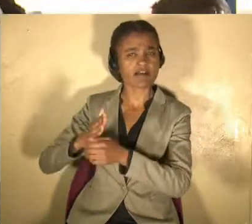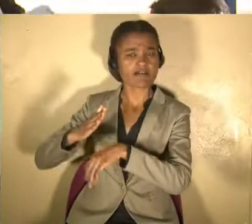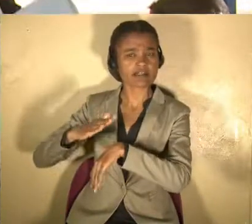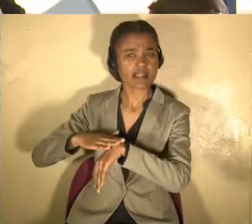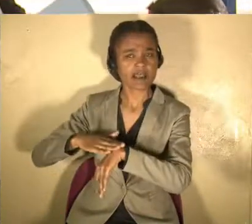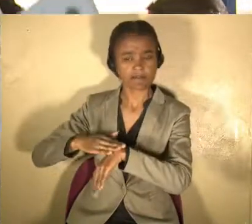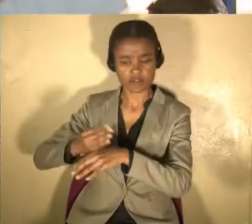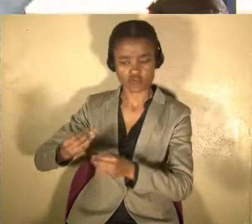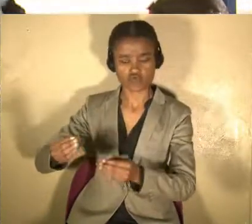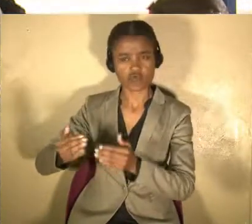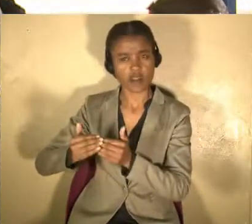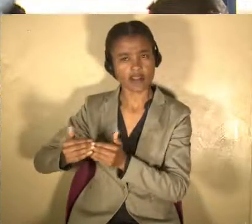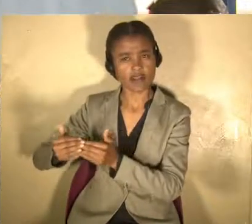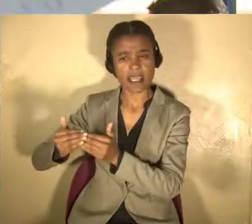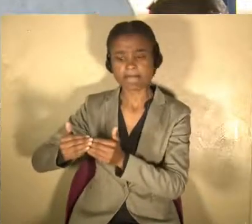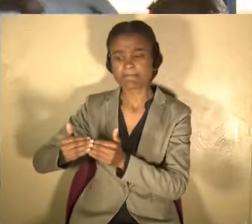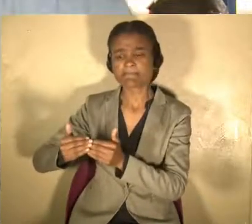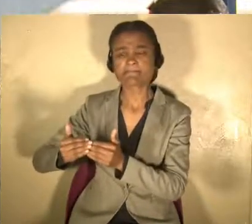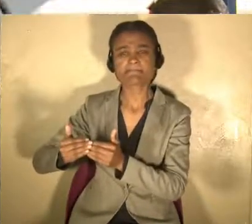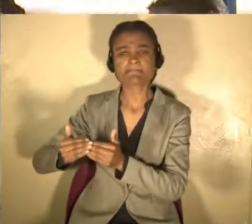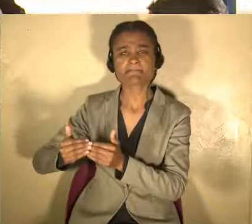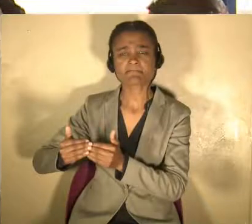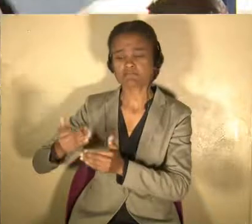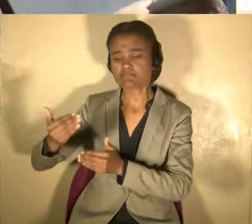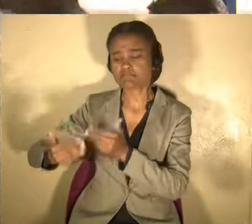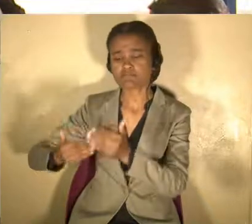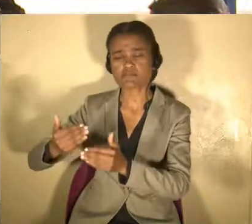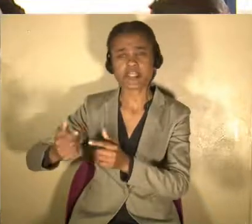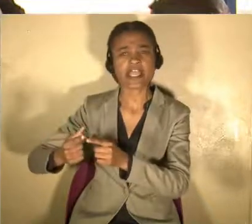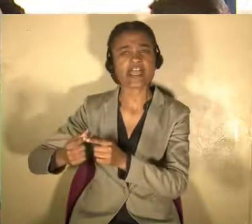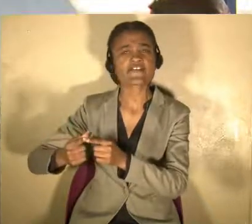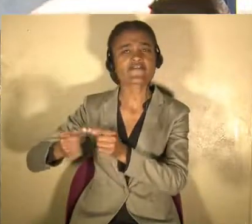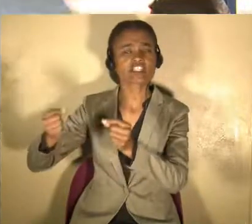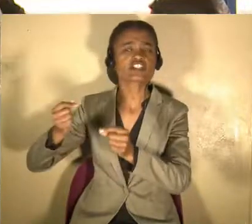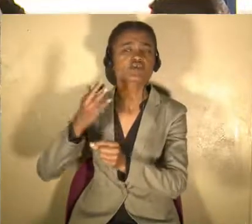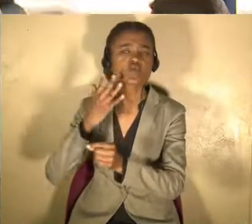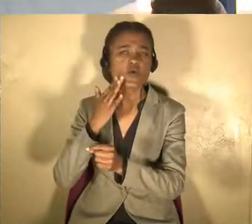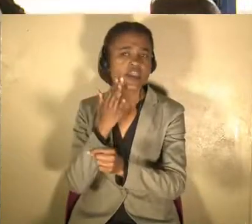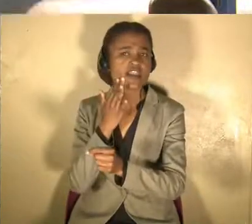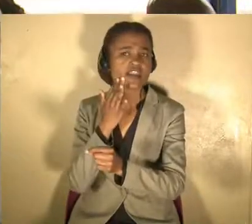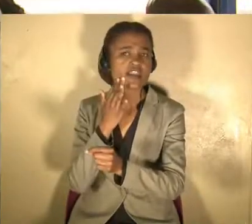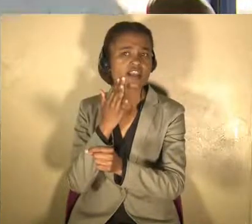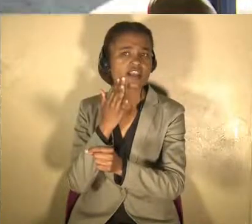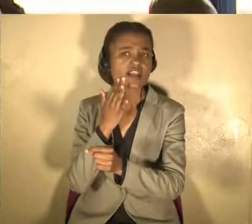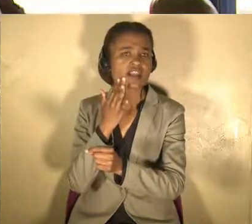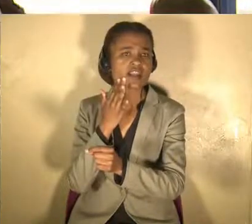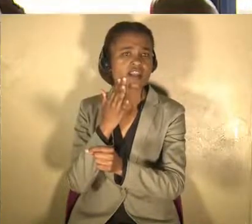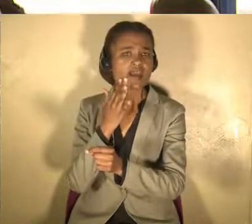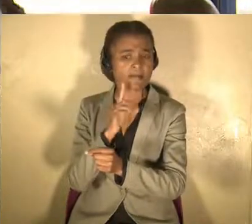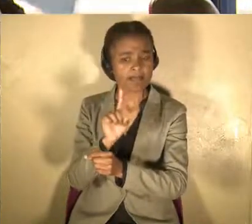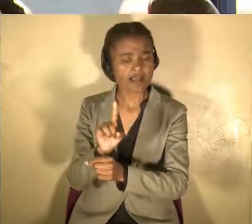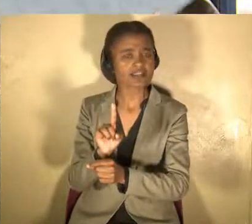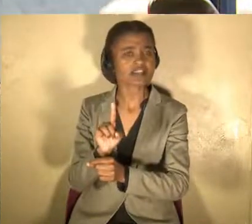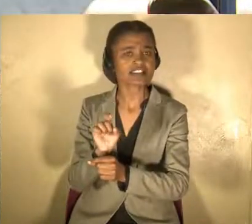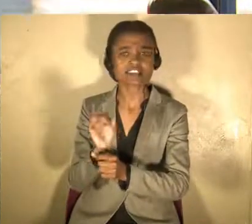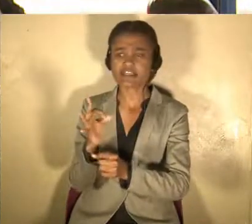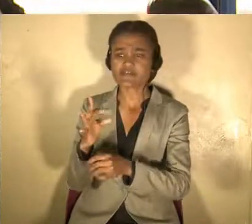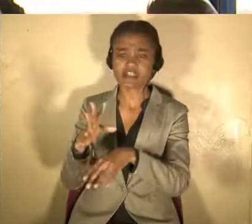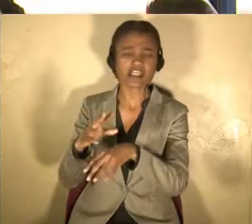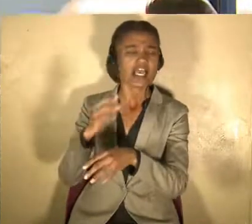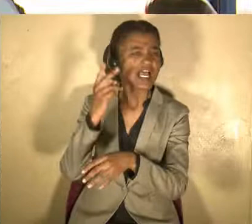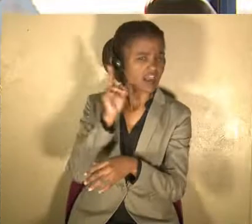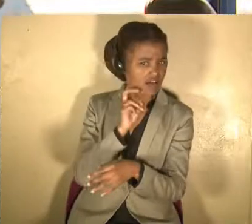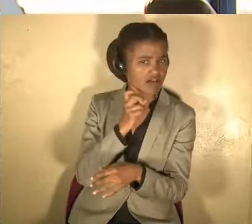the issue yokuthi the very same children or a child is still orphan even after those years. So that